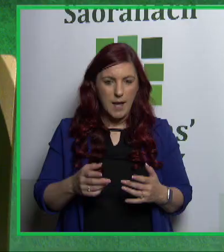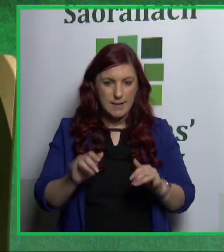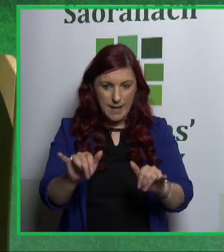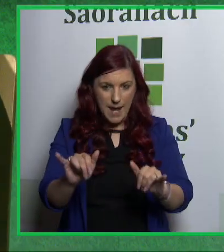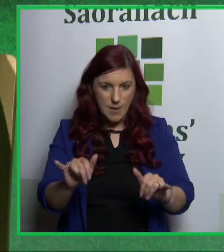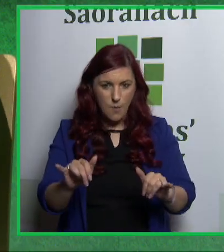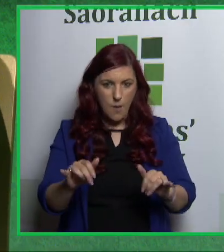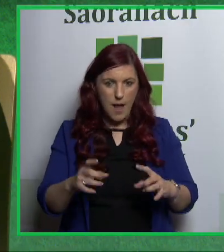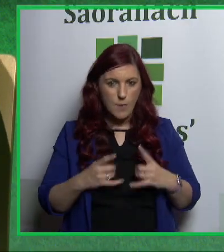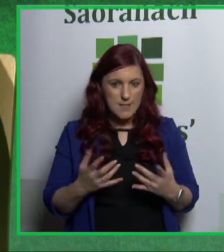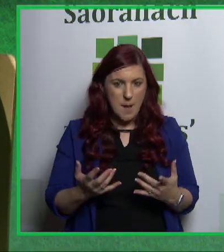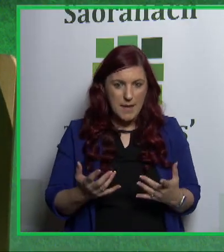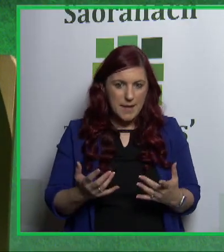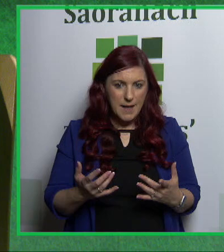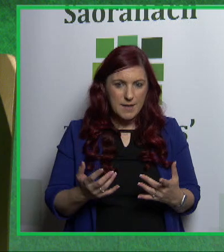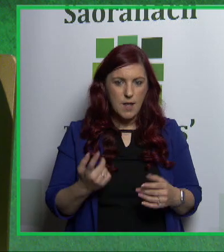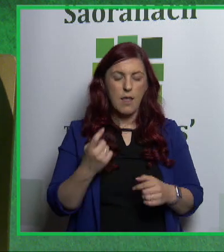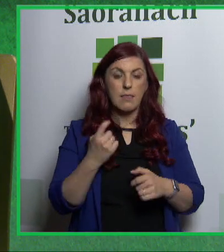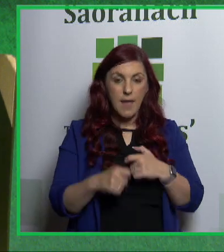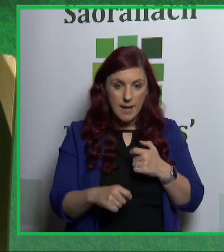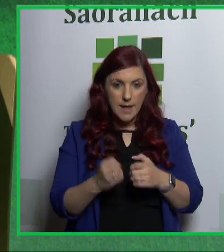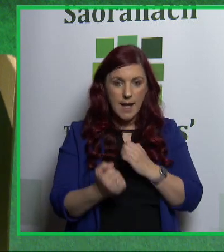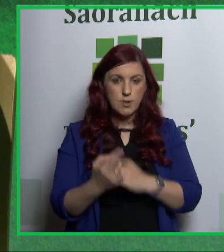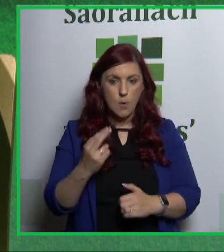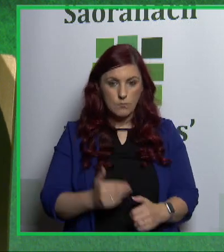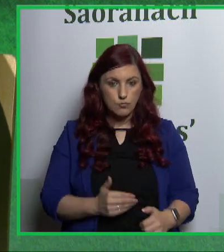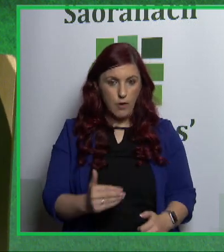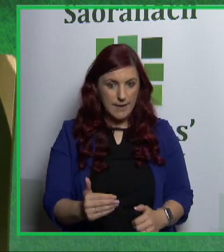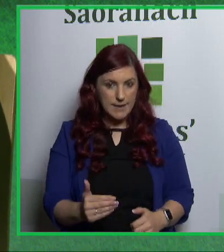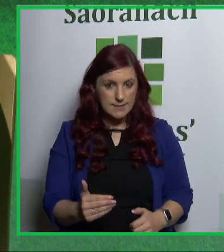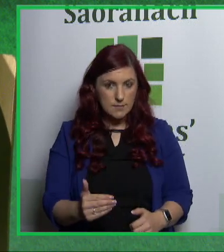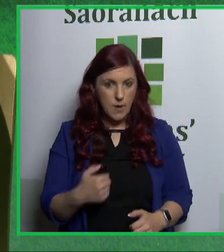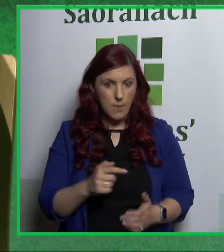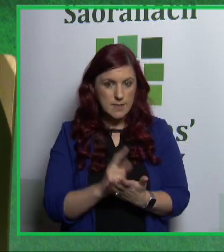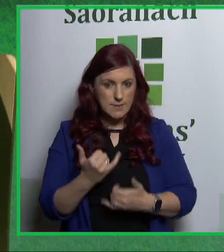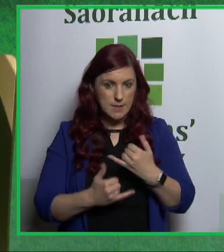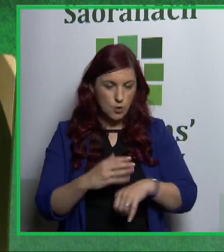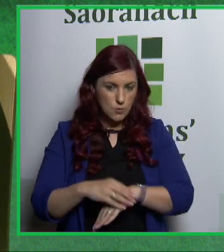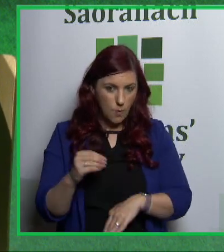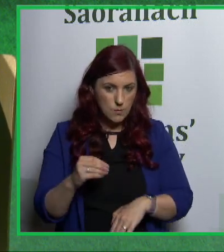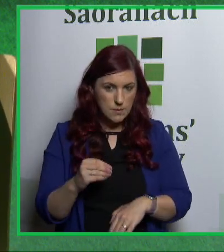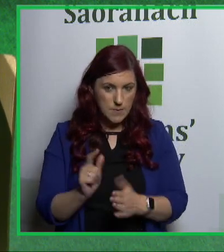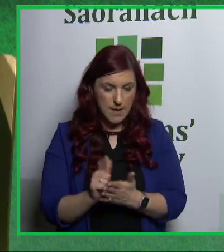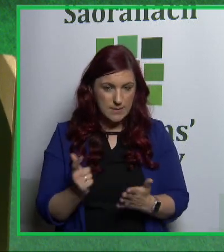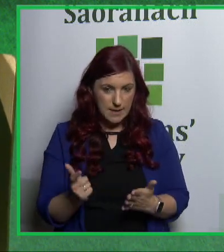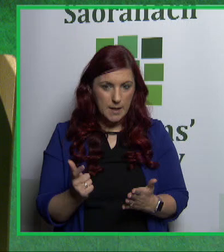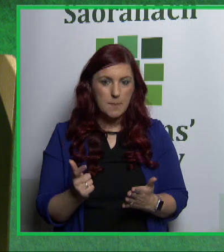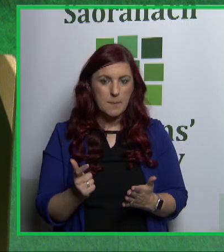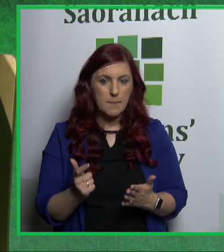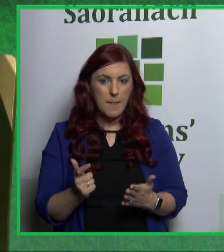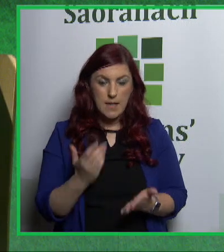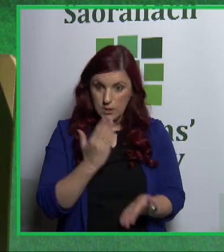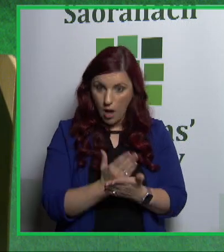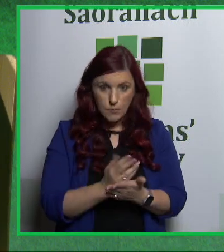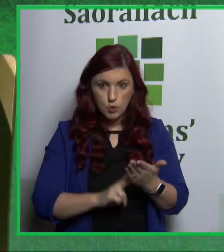the denial and stuff. And I ended up getting pregnant then at 17, my son. Stopped